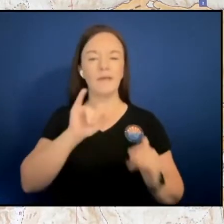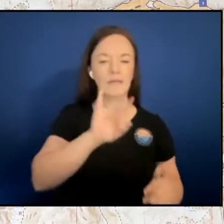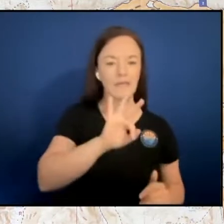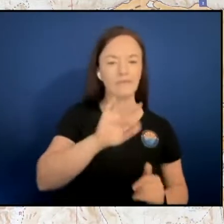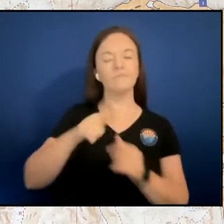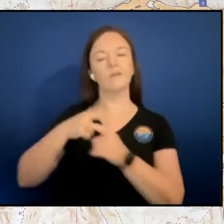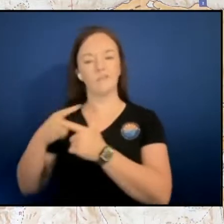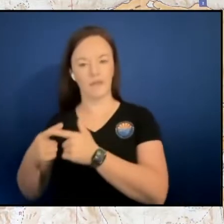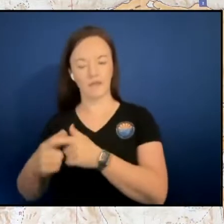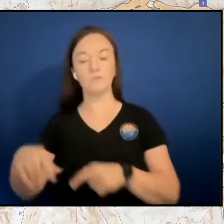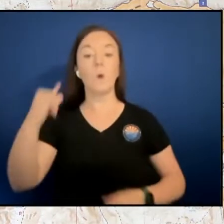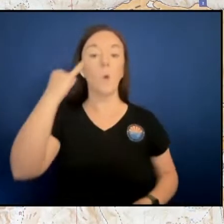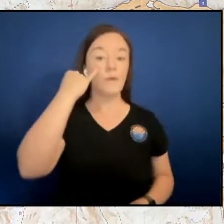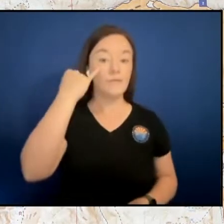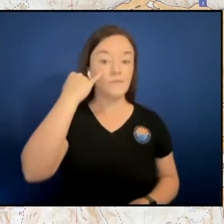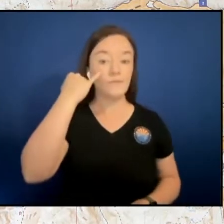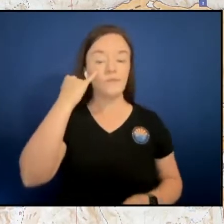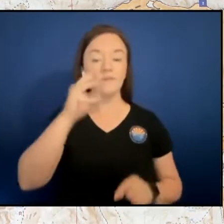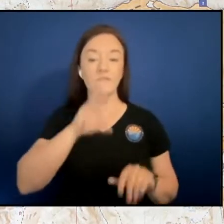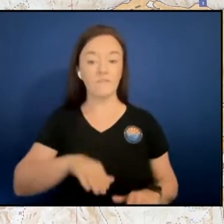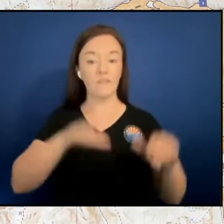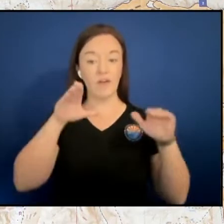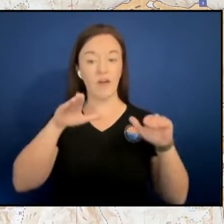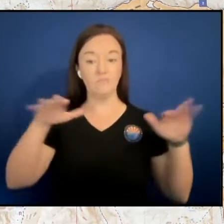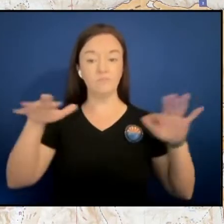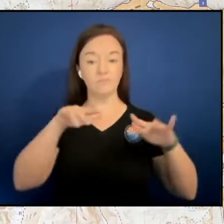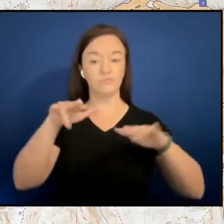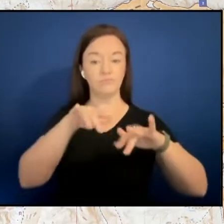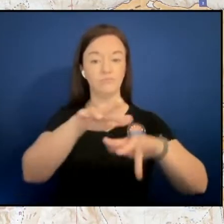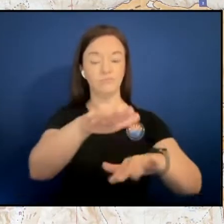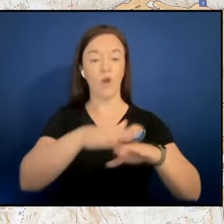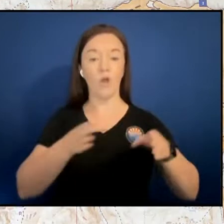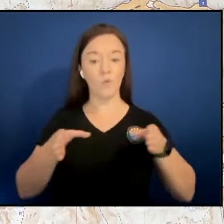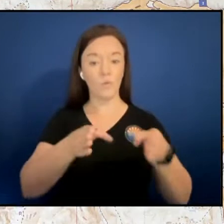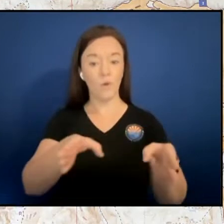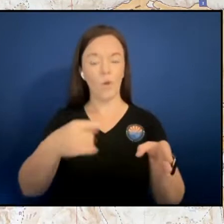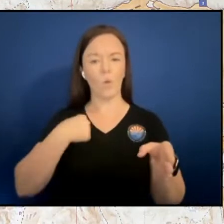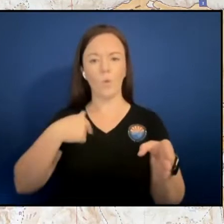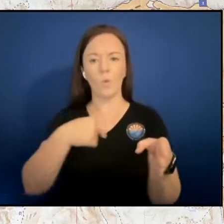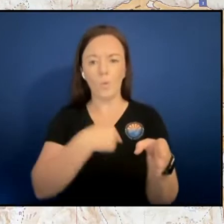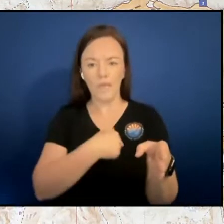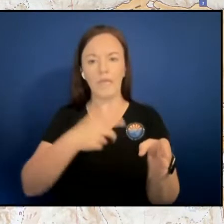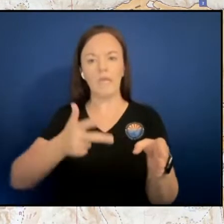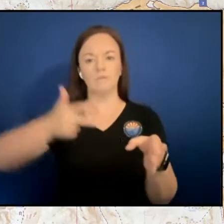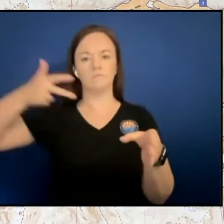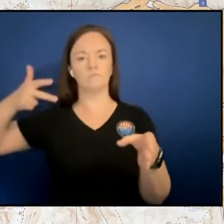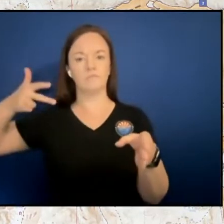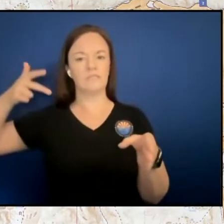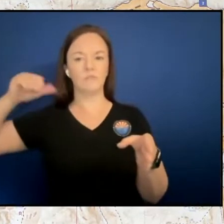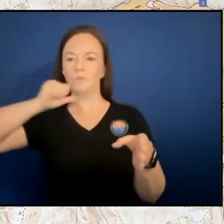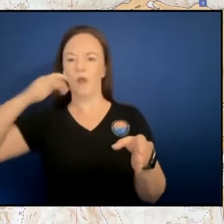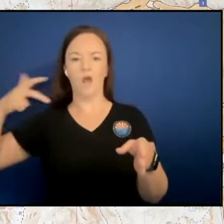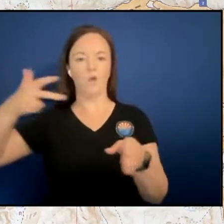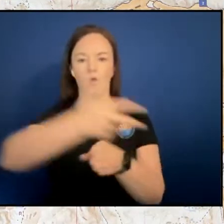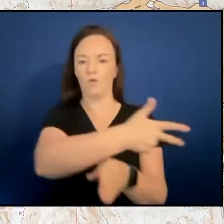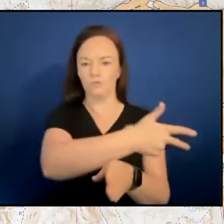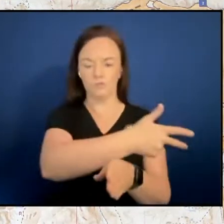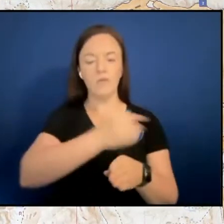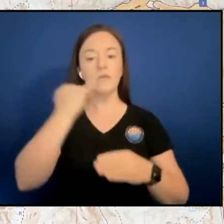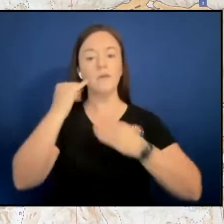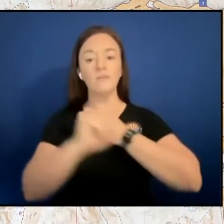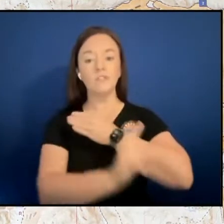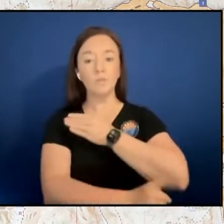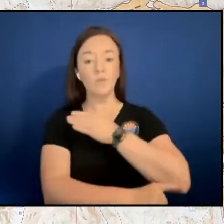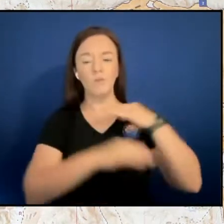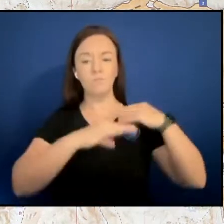flooding that is crossing the road, if it's covering the road, we don't go through it. If there's debris flows across the road, we don't go through it. We know they're going